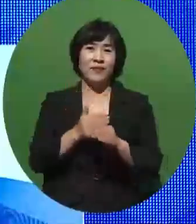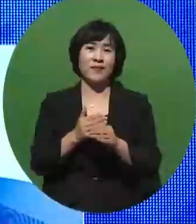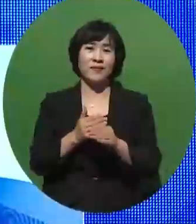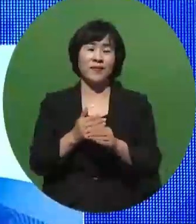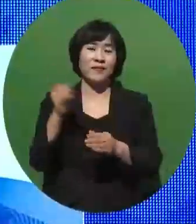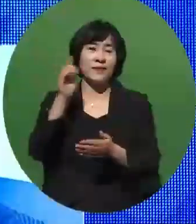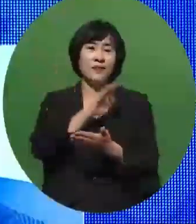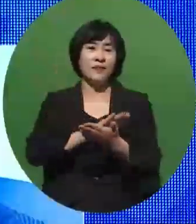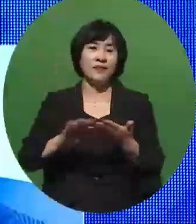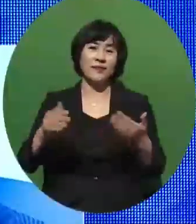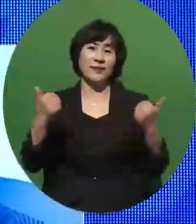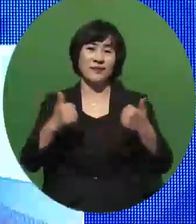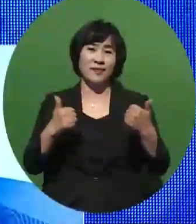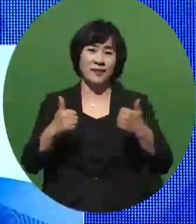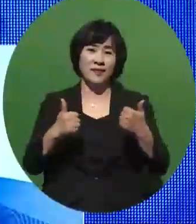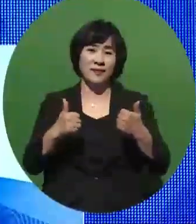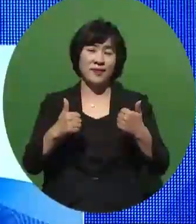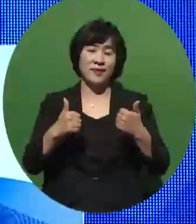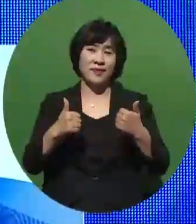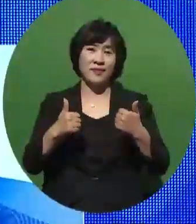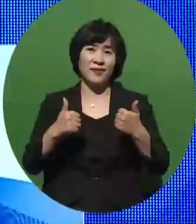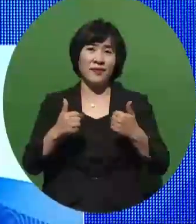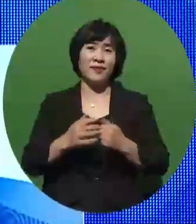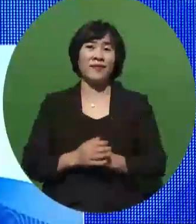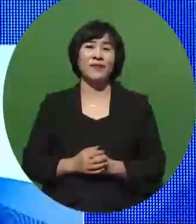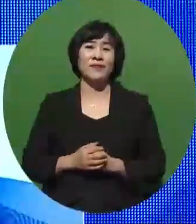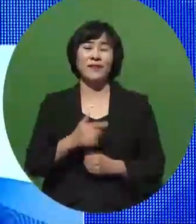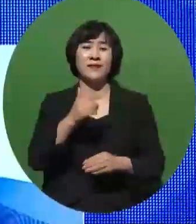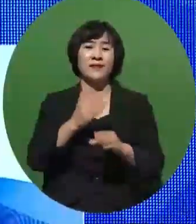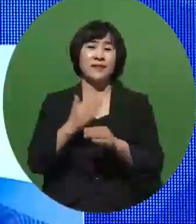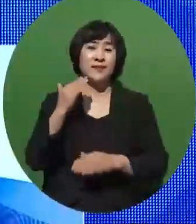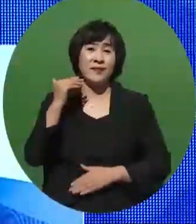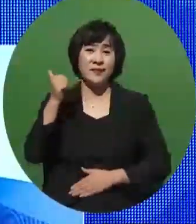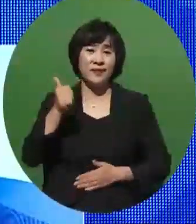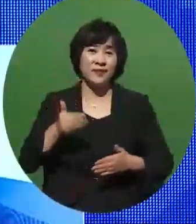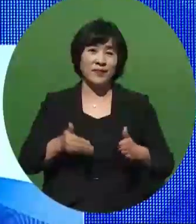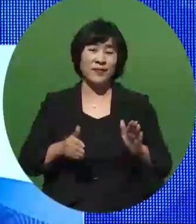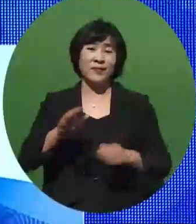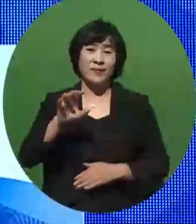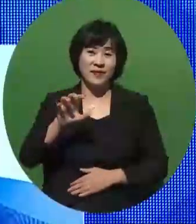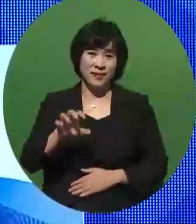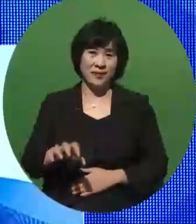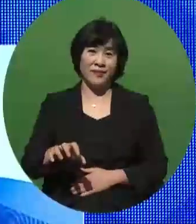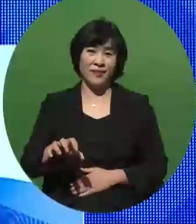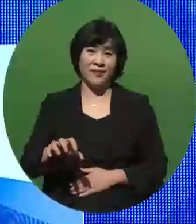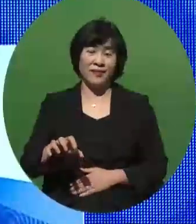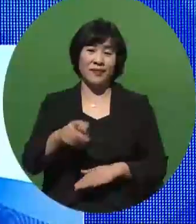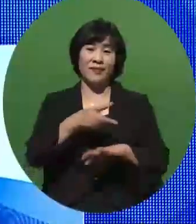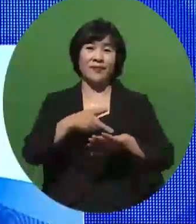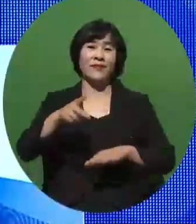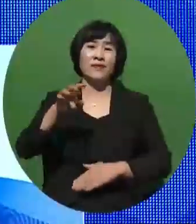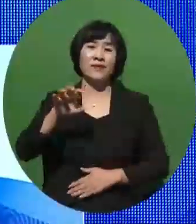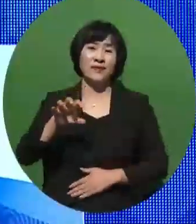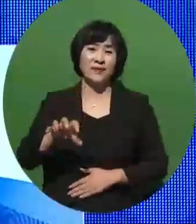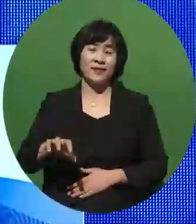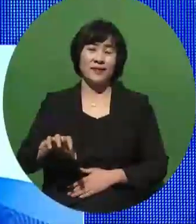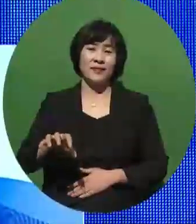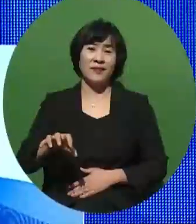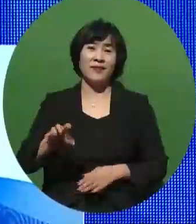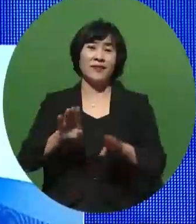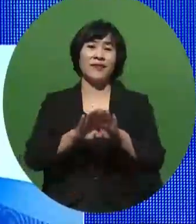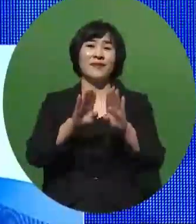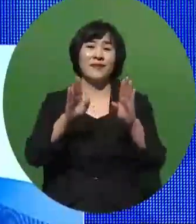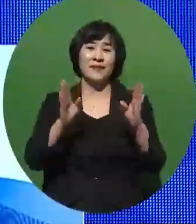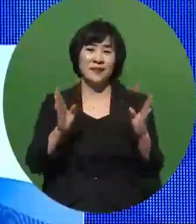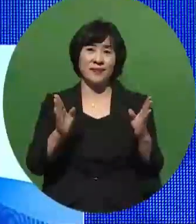it is very meaningful to host the Kim Dae-jung Academy event or the Peace Forum 2023 here in